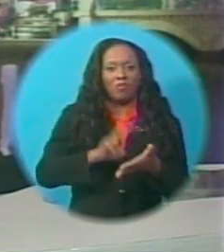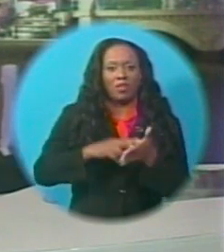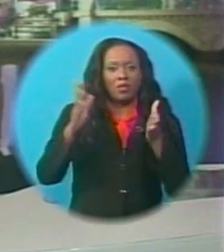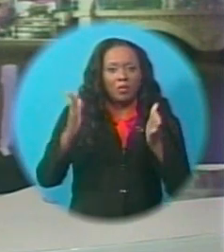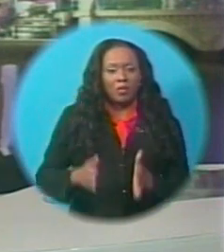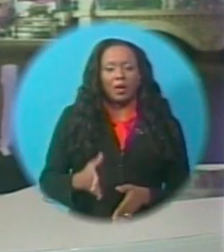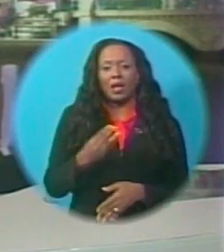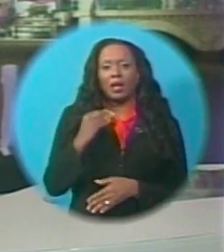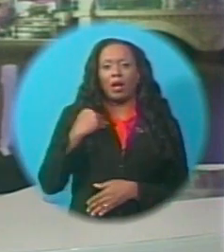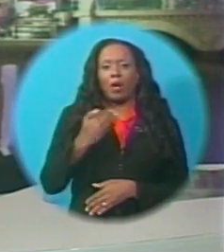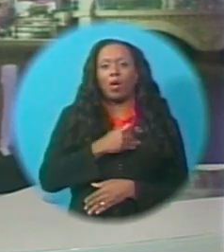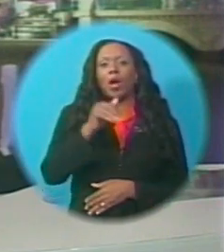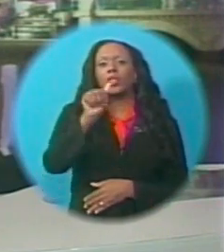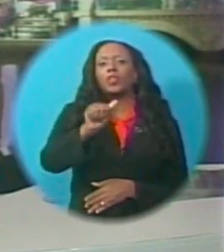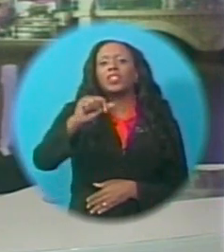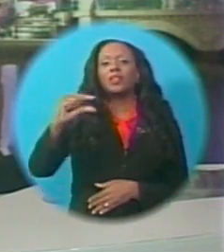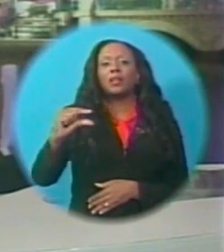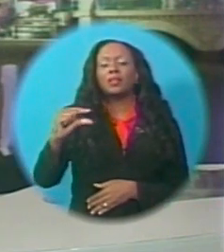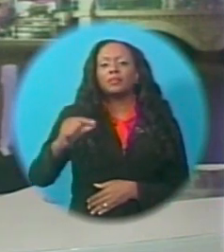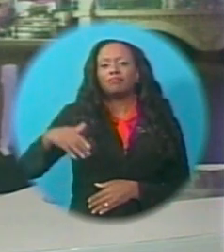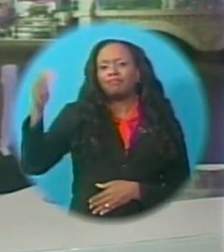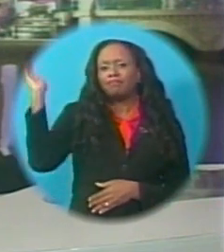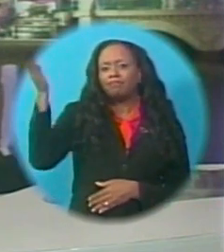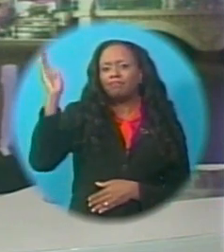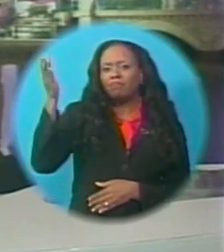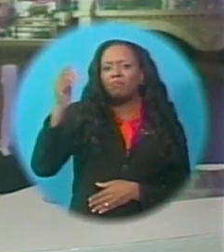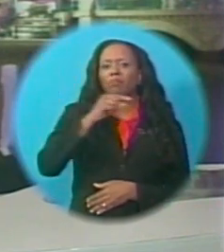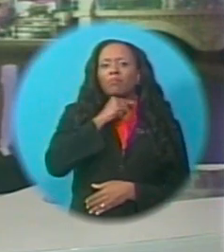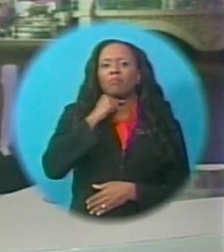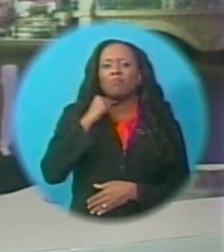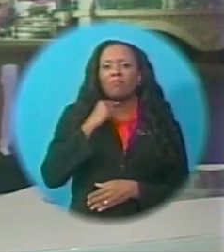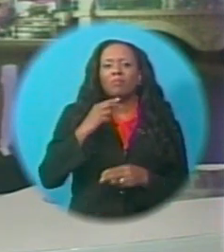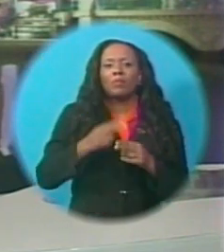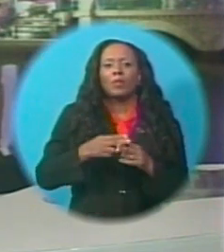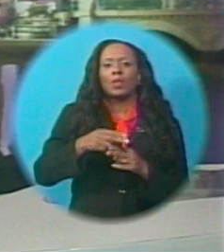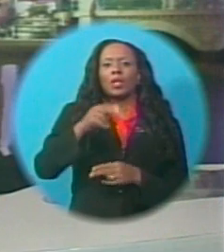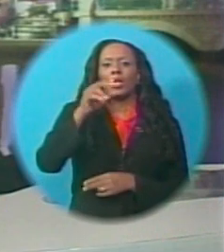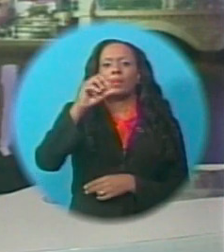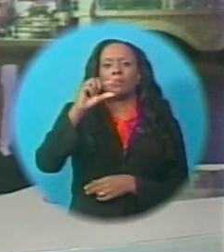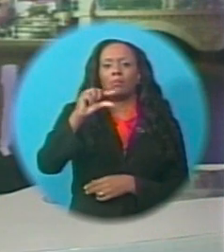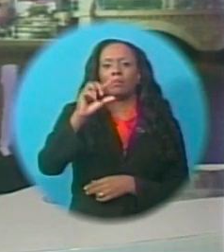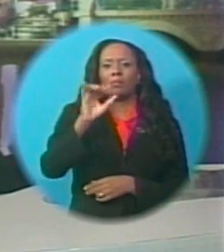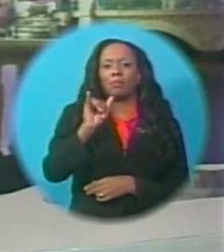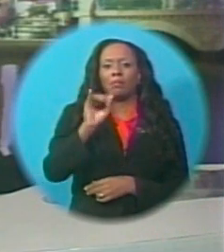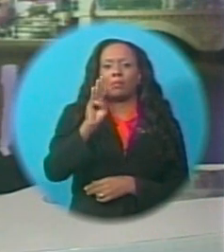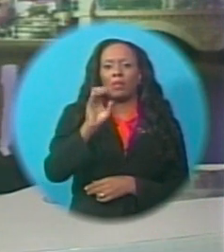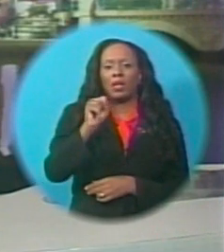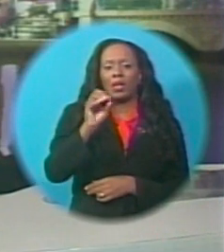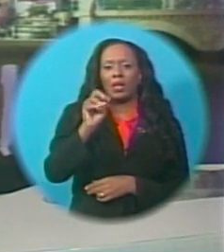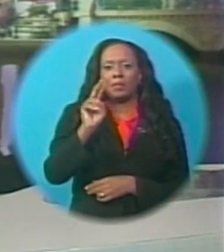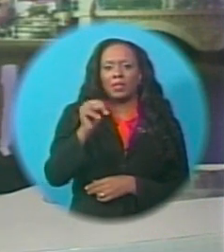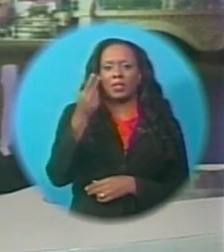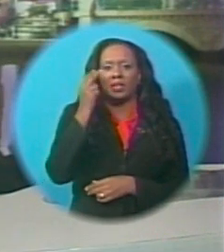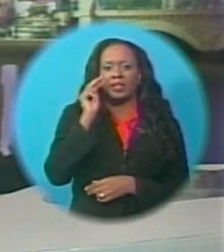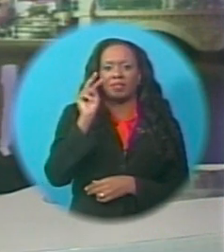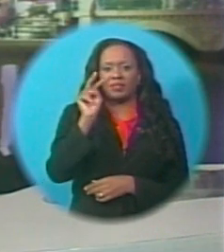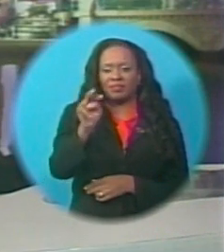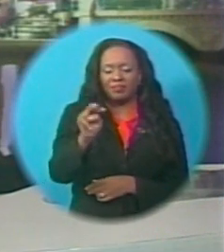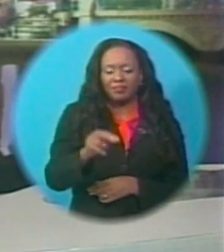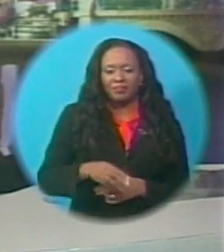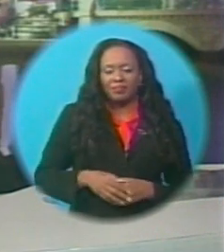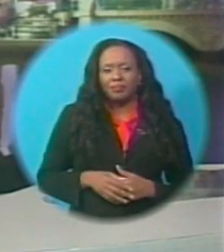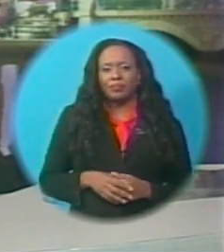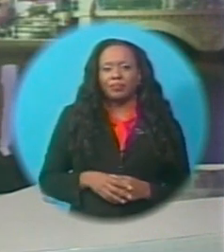Adriel Brathwaite. The sermon was delivered by Dean of the Cathedral, the Very Reverend Dr. Jeffrey Gibson. CBC's Shane